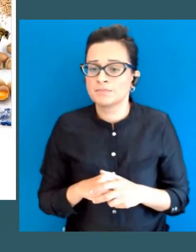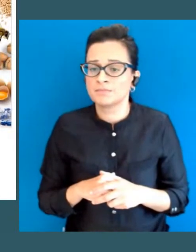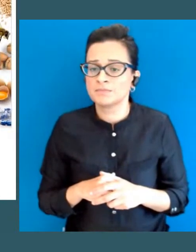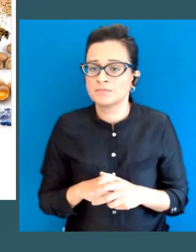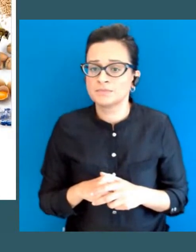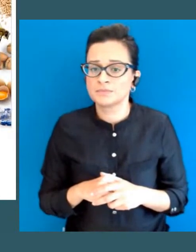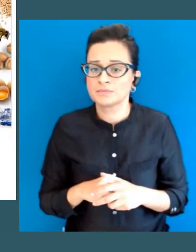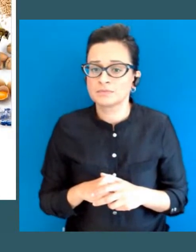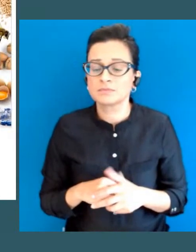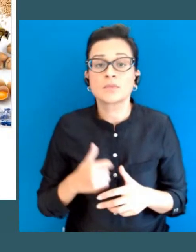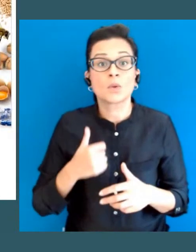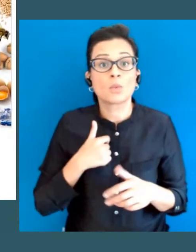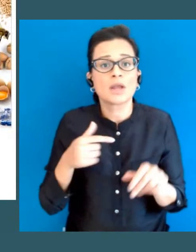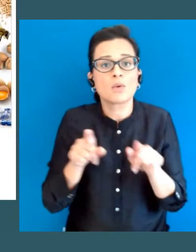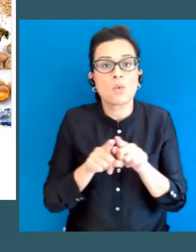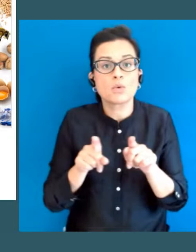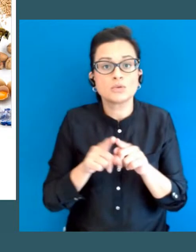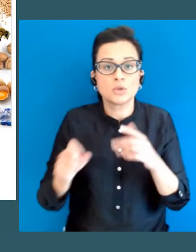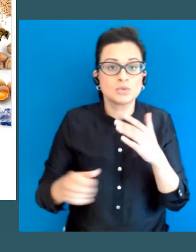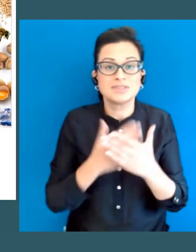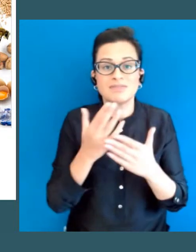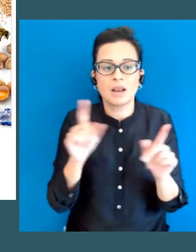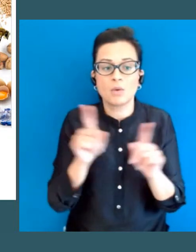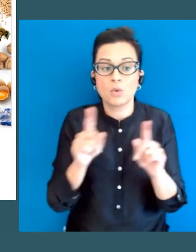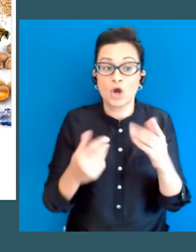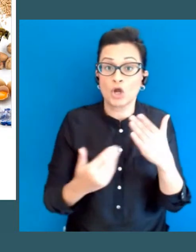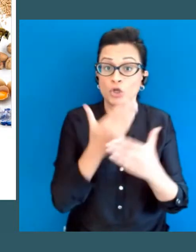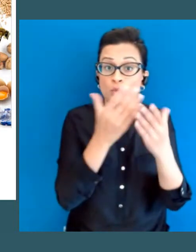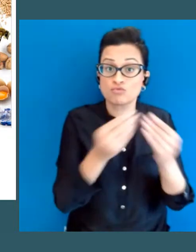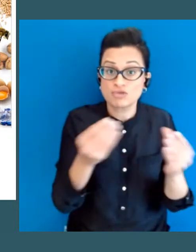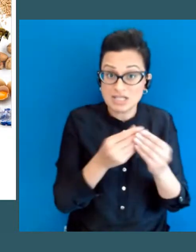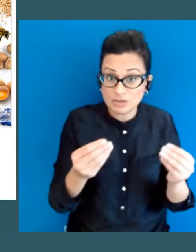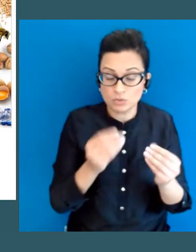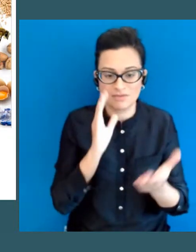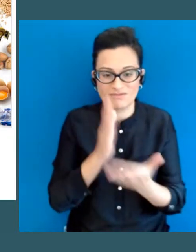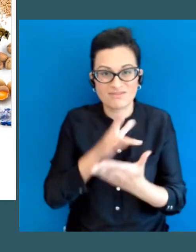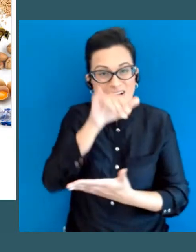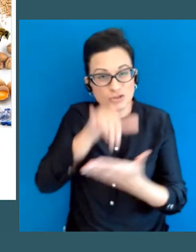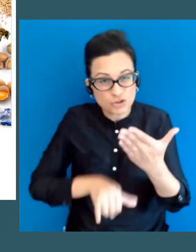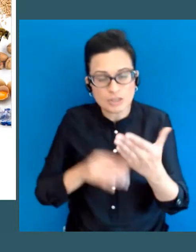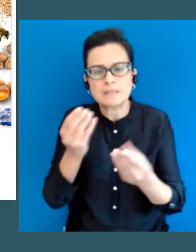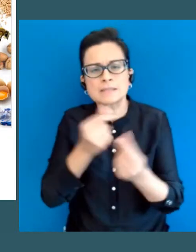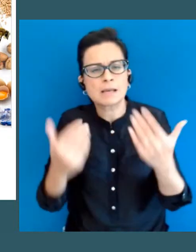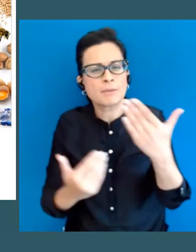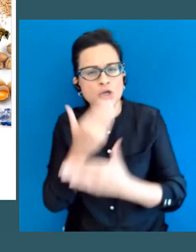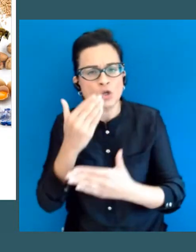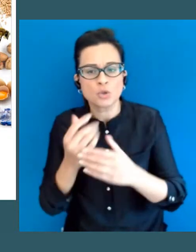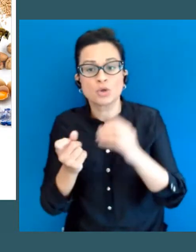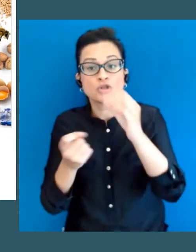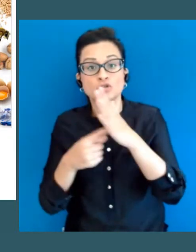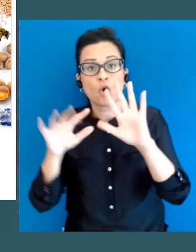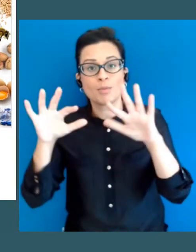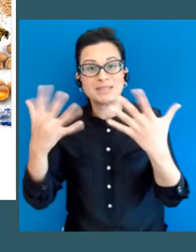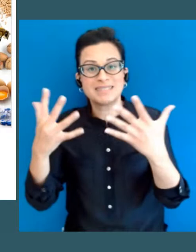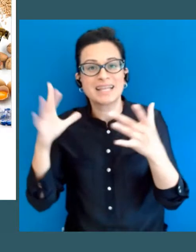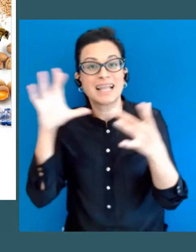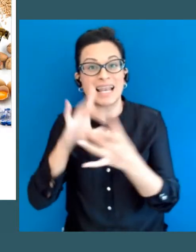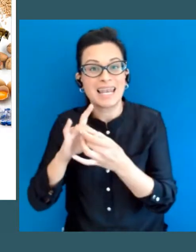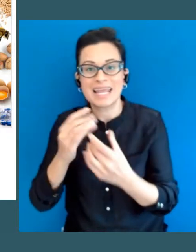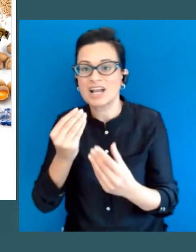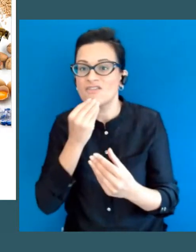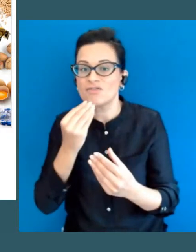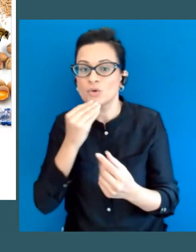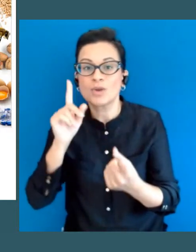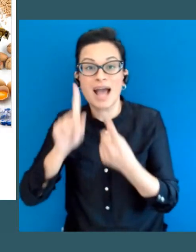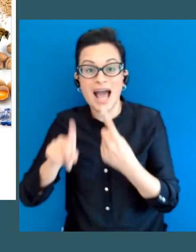new resources, our leaflets and fact sheets, some of the newer ones, the top 10 facts about food allergy or anaphylaxis, the 4